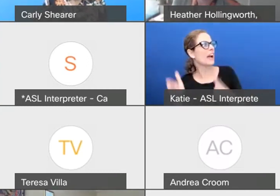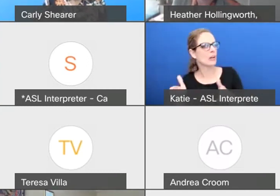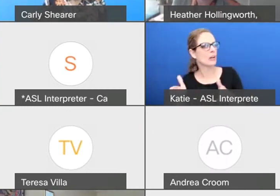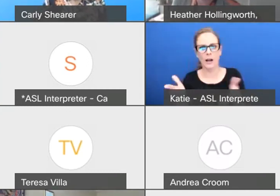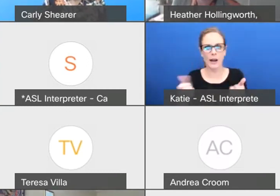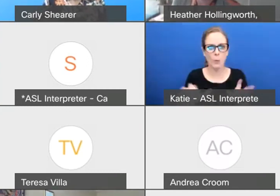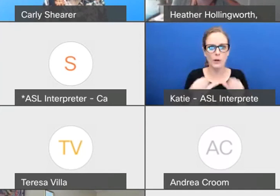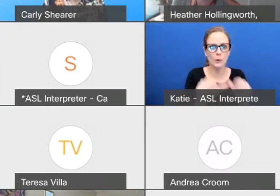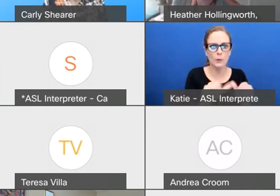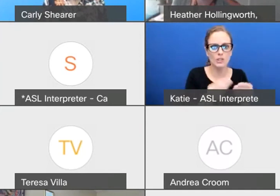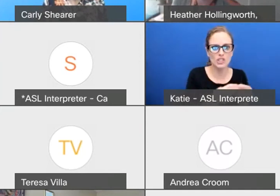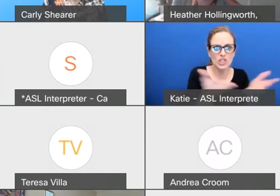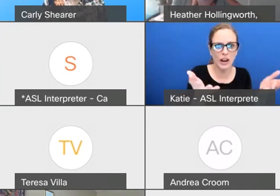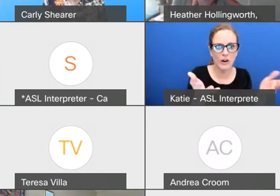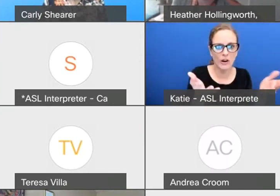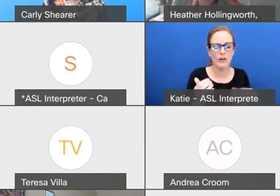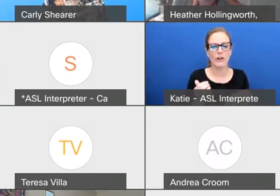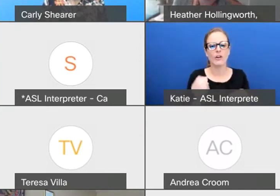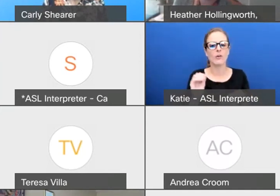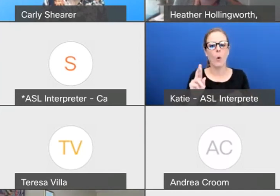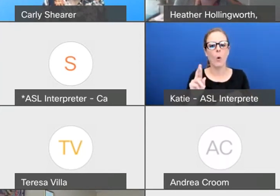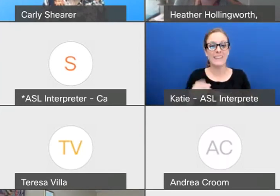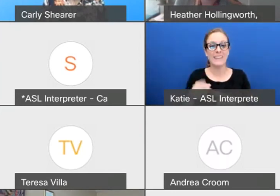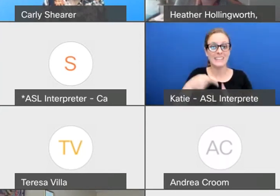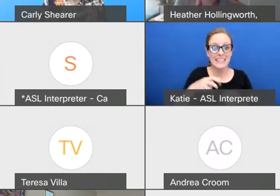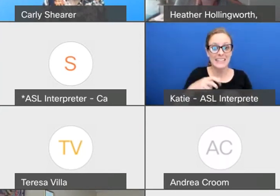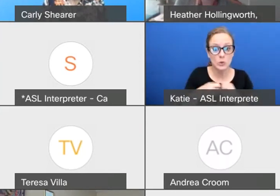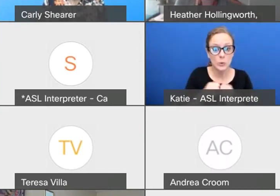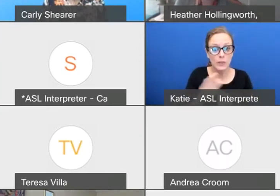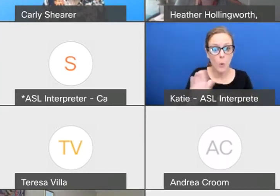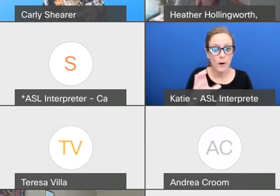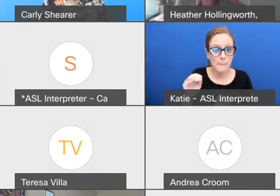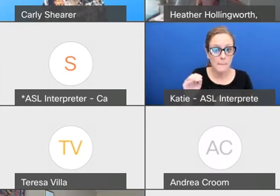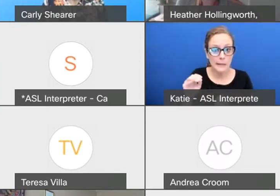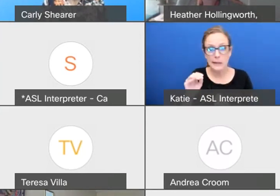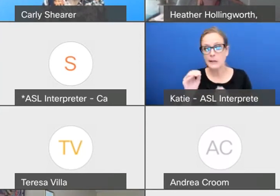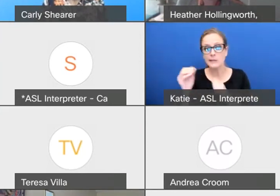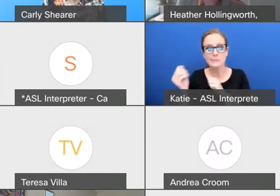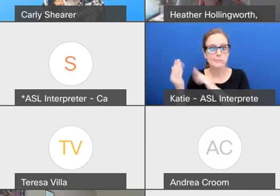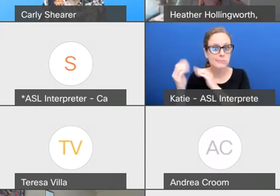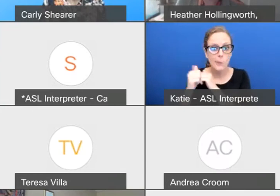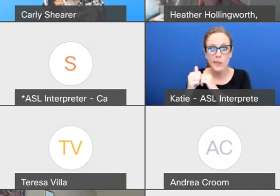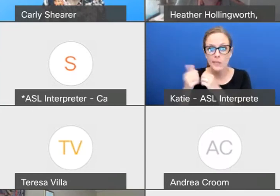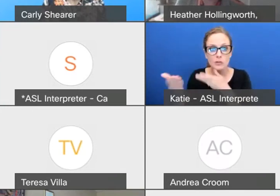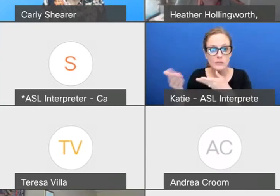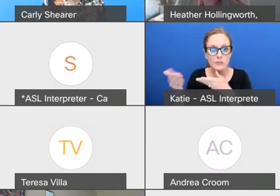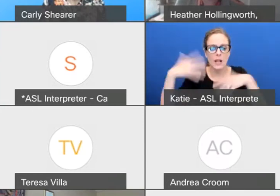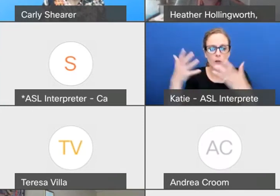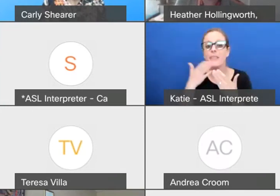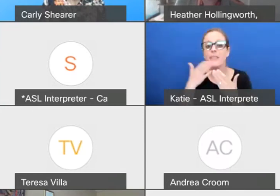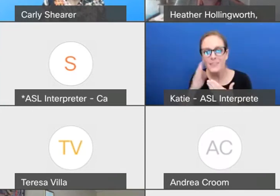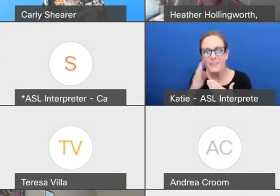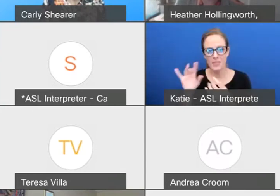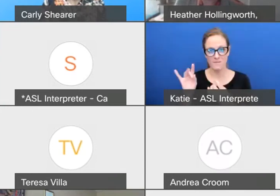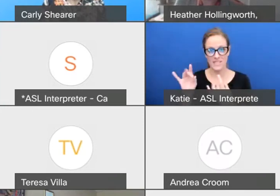or, you know, or there was some specific issue with your company trying to do it. So thank you very much for that feedback, and hopefully we can